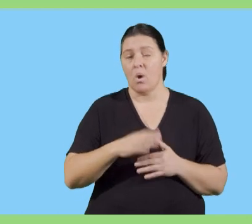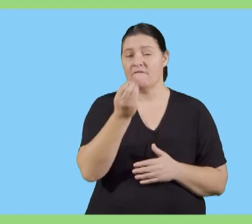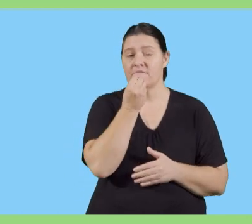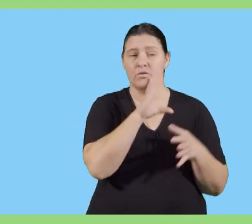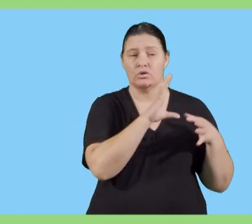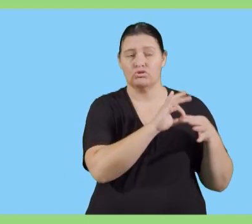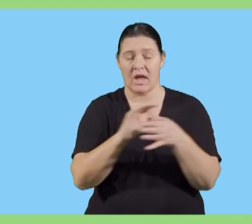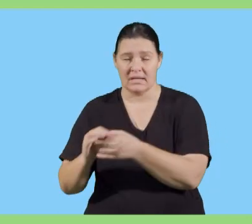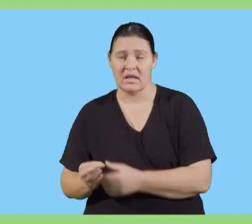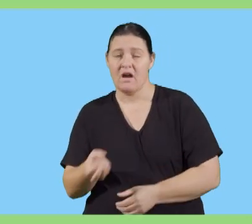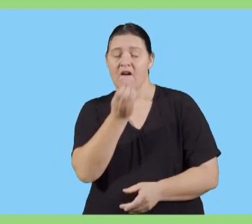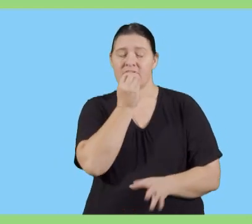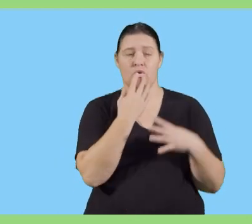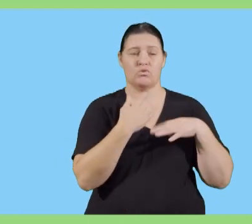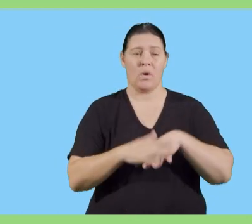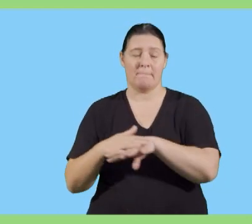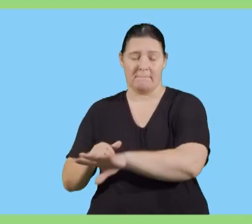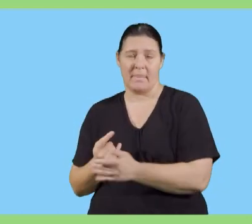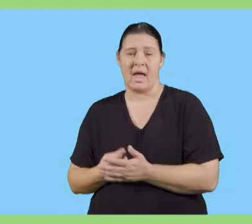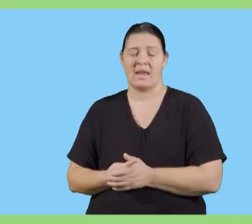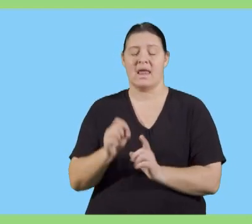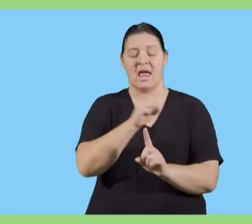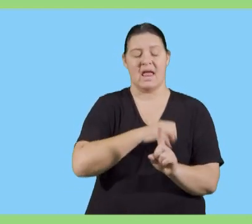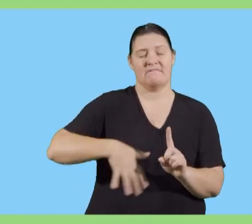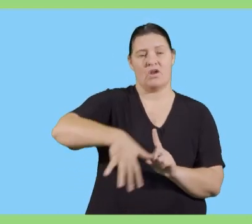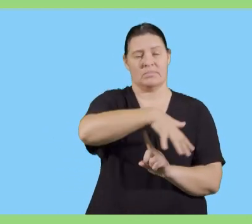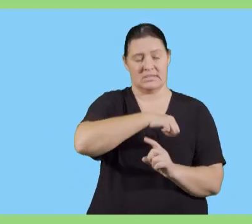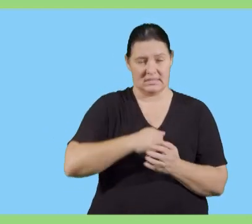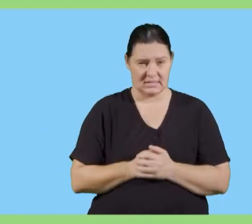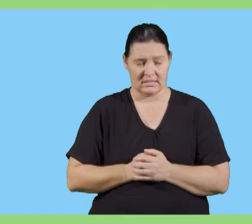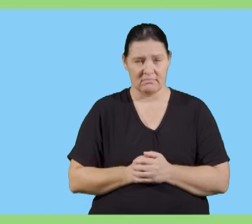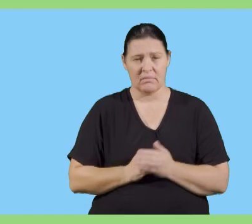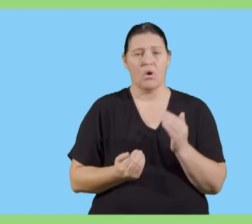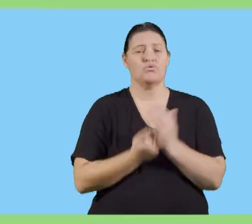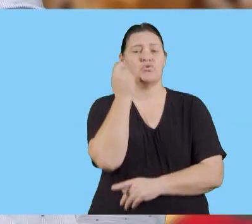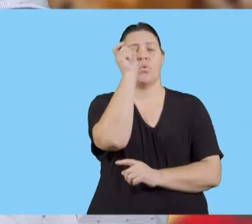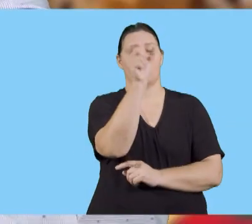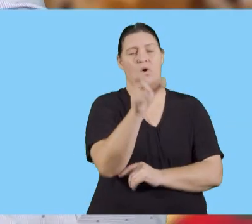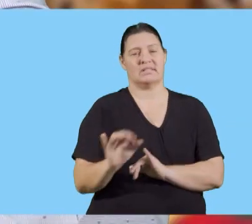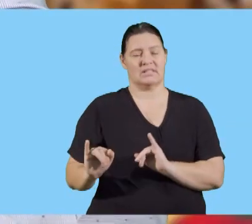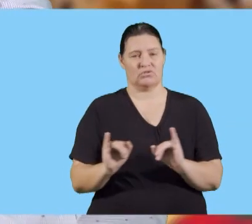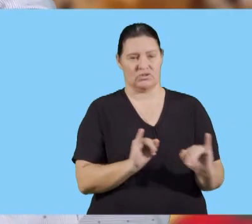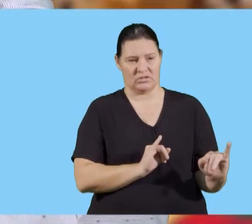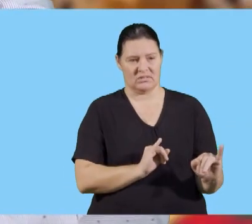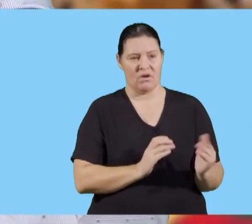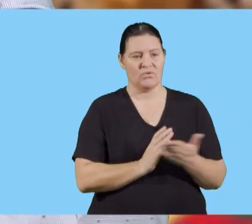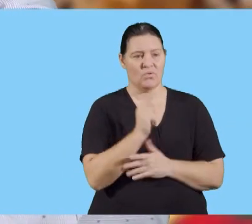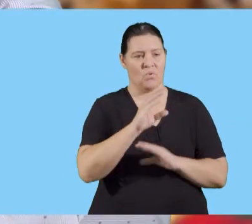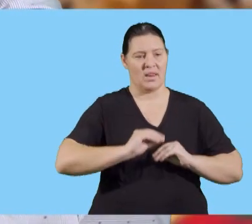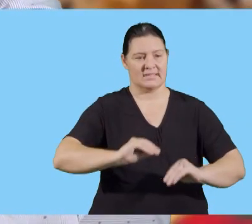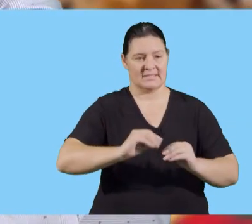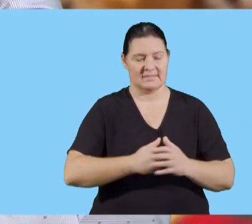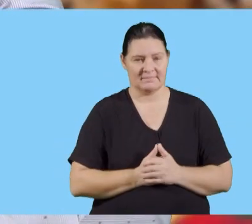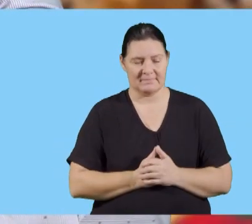spoke about food chains, food webs, and lastly, we spoke about the environment. Those were the new terms that were introduced during